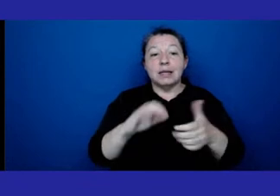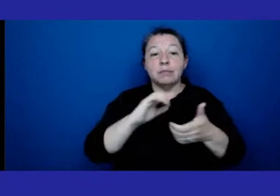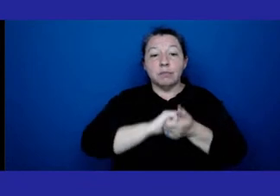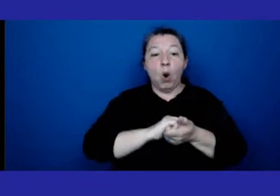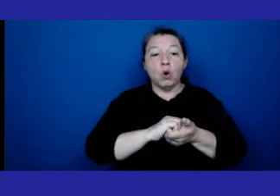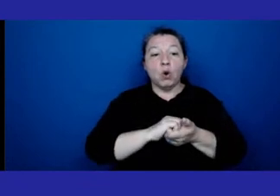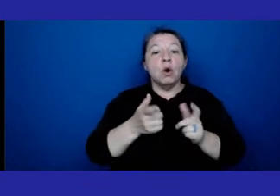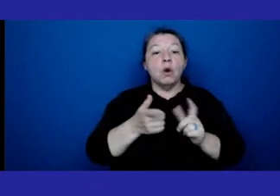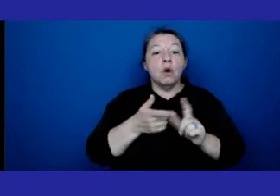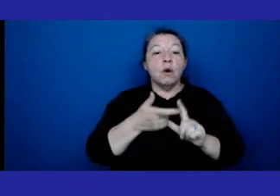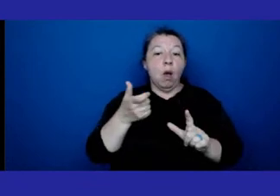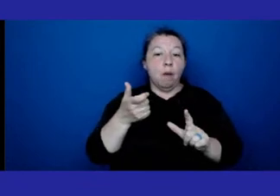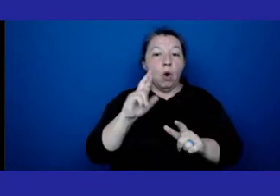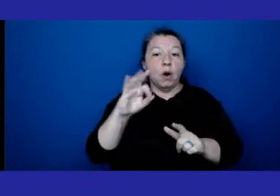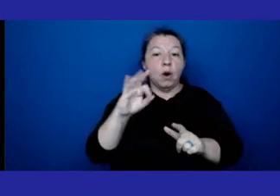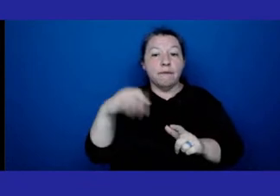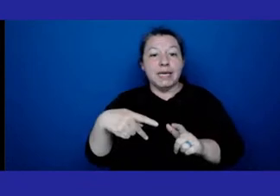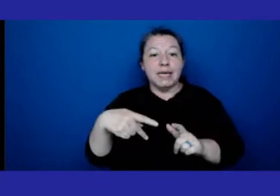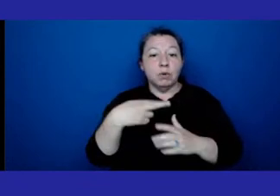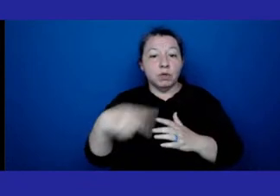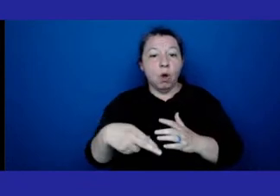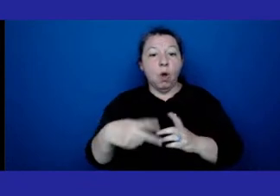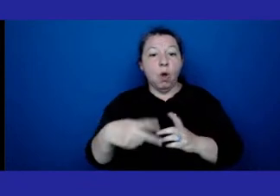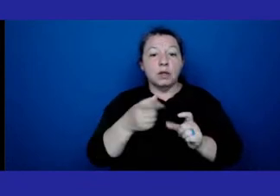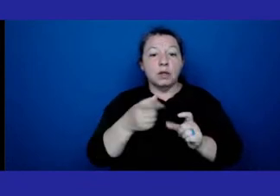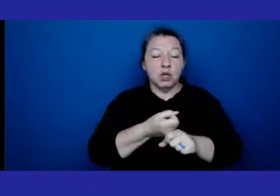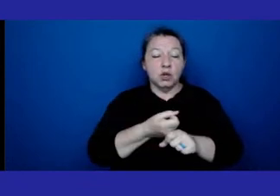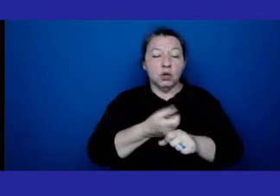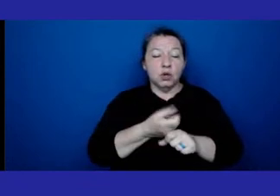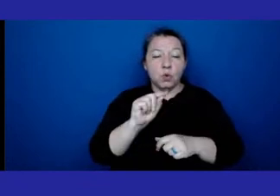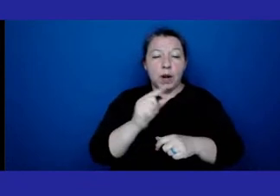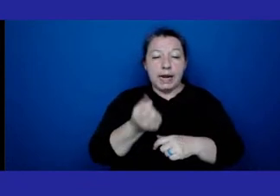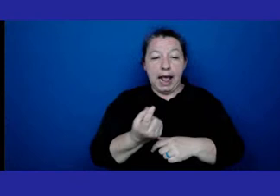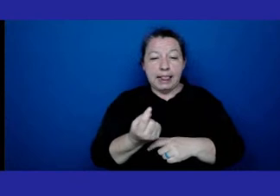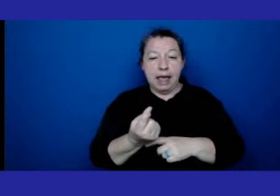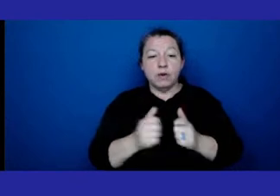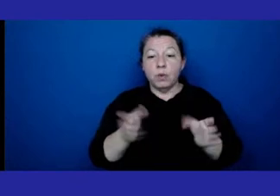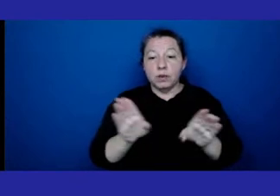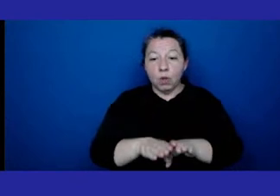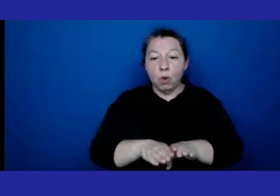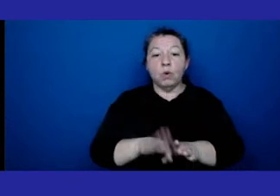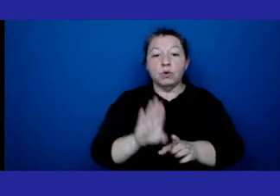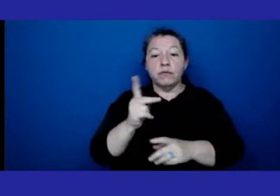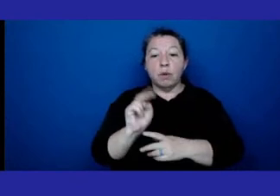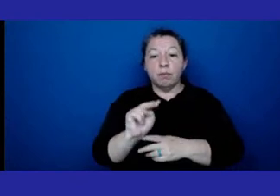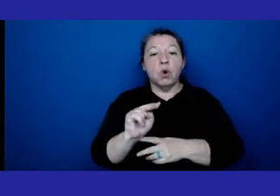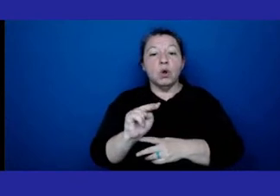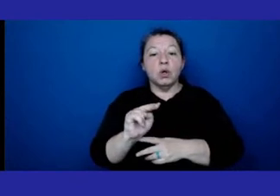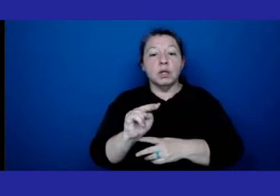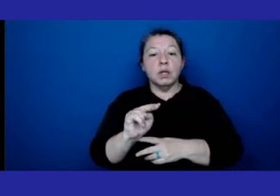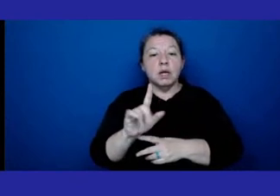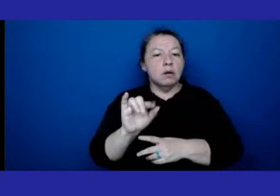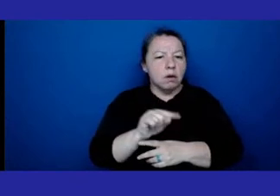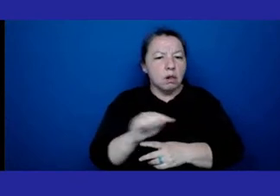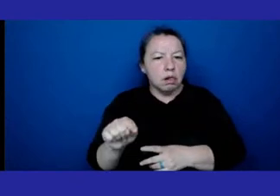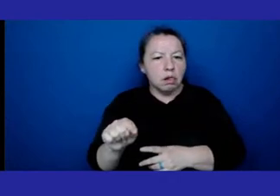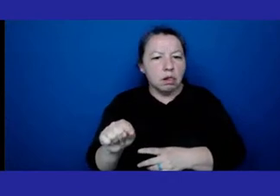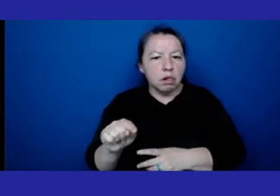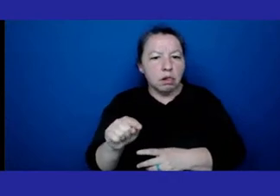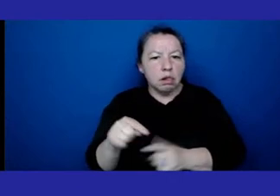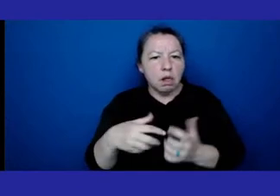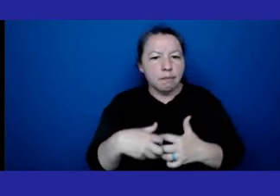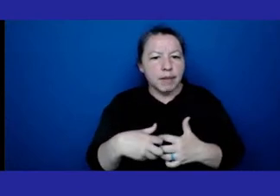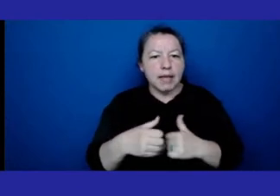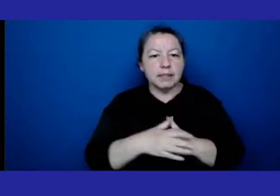of an RFP in 2011 with the closure of the Brooklyn laundry plant. And entered into